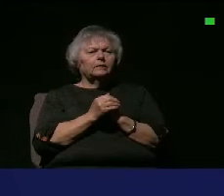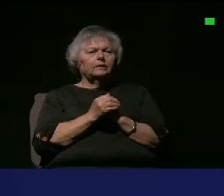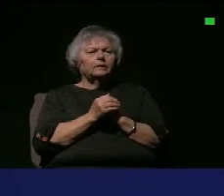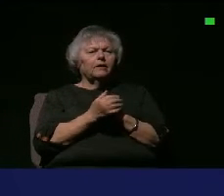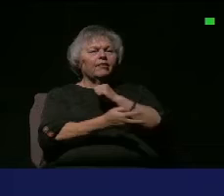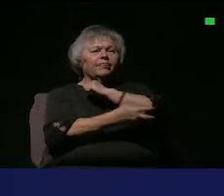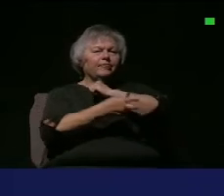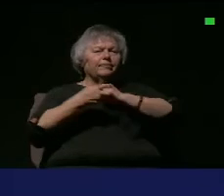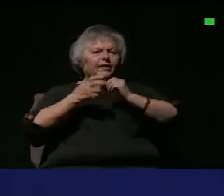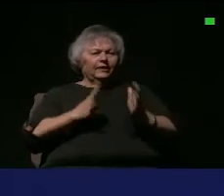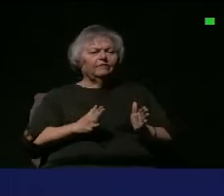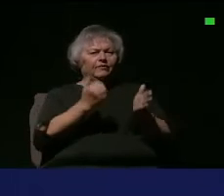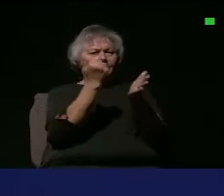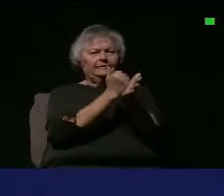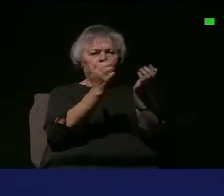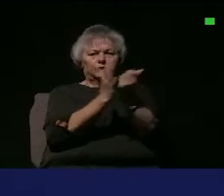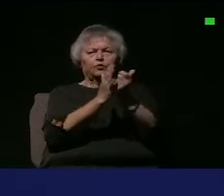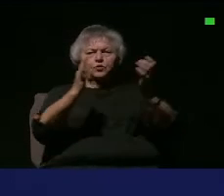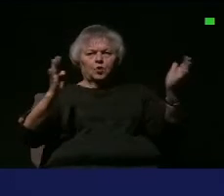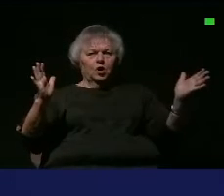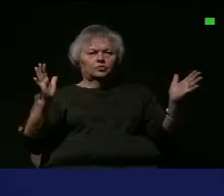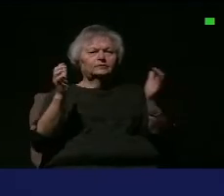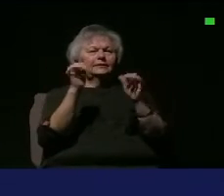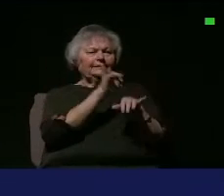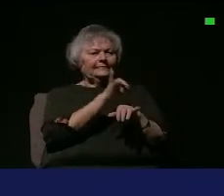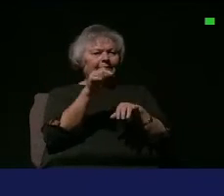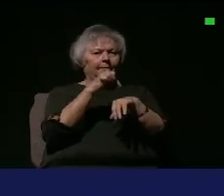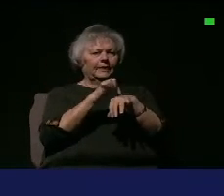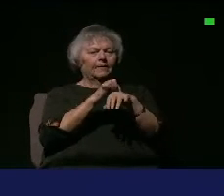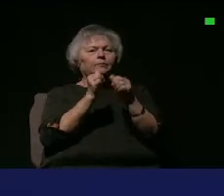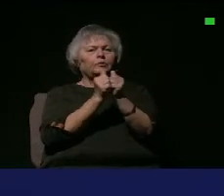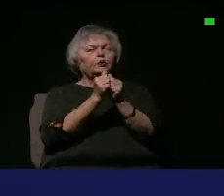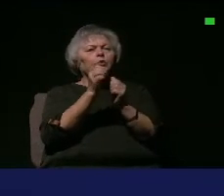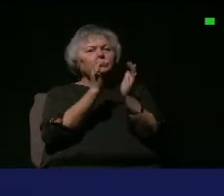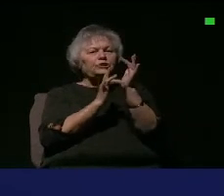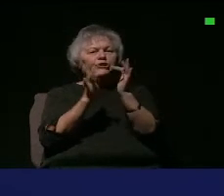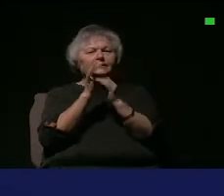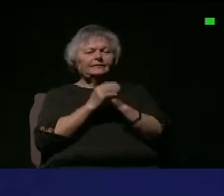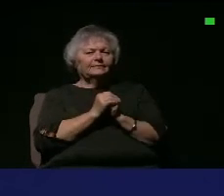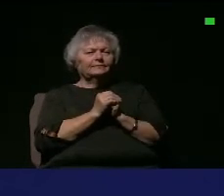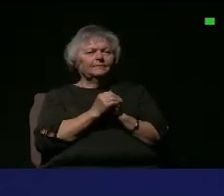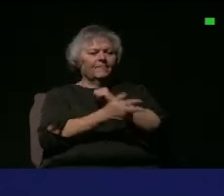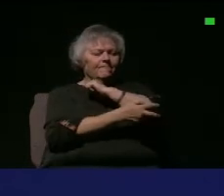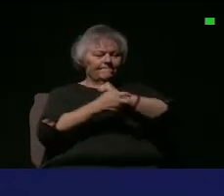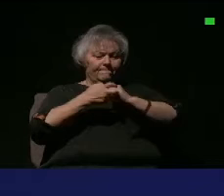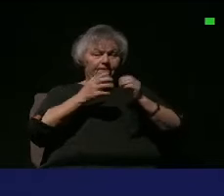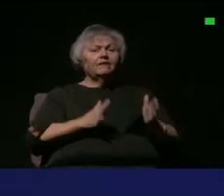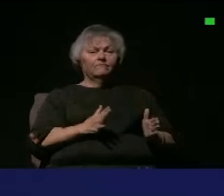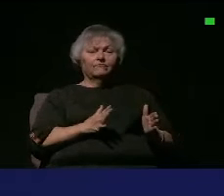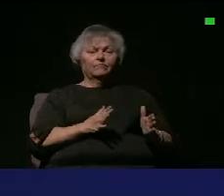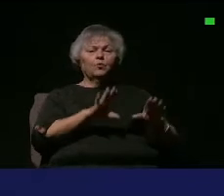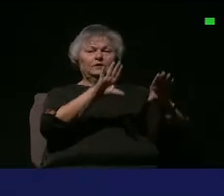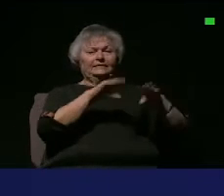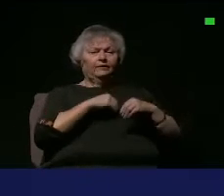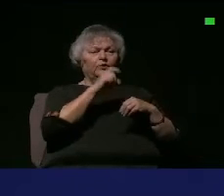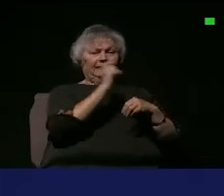If ever there was an 11th hour moment, this is it. He was getting what he deserved in this life. He